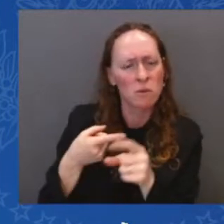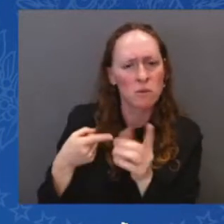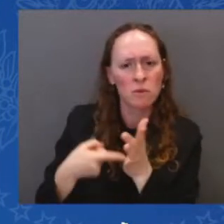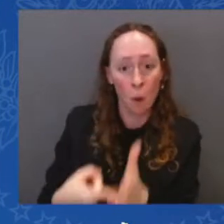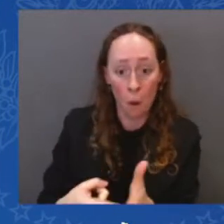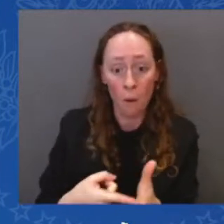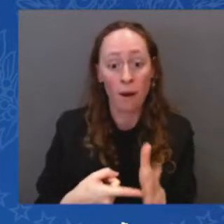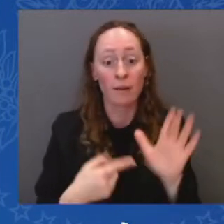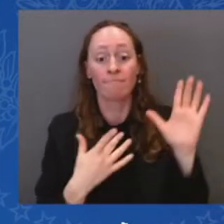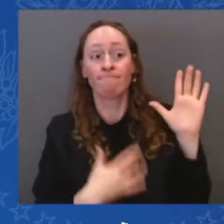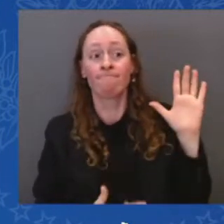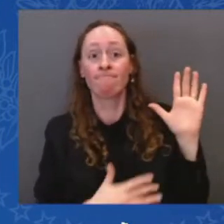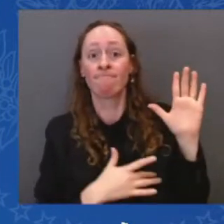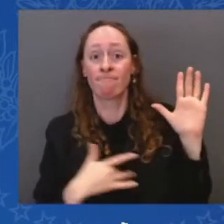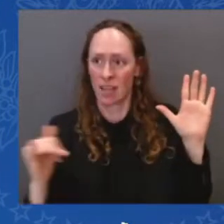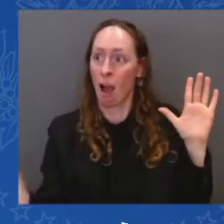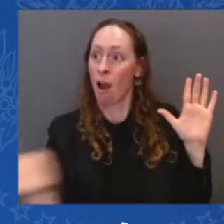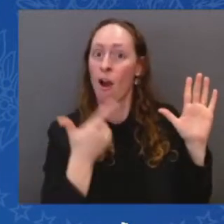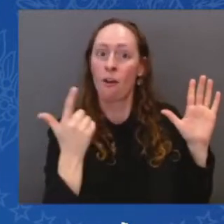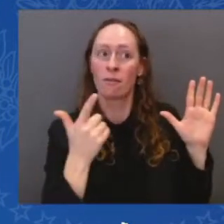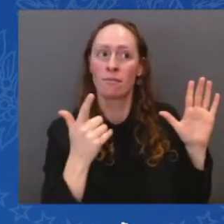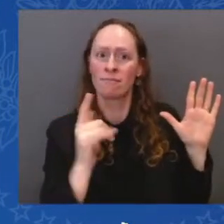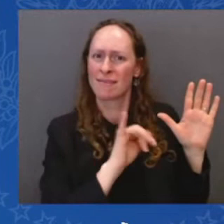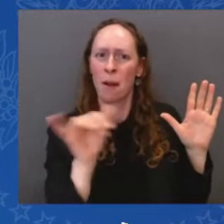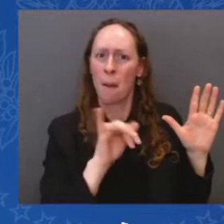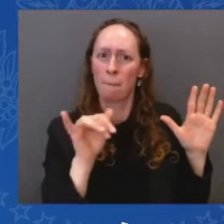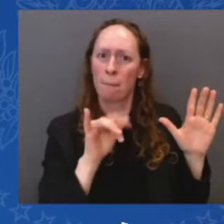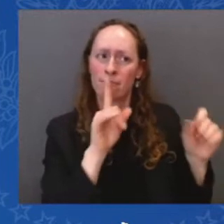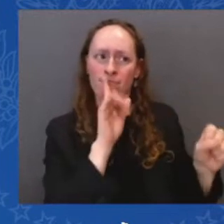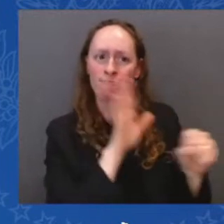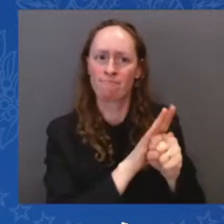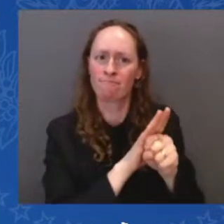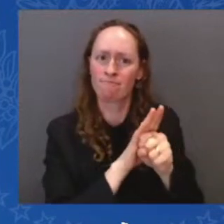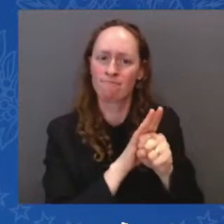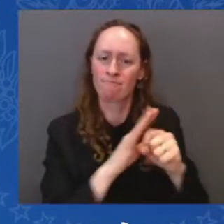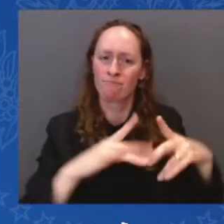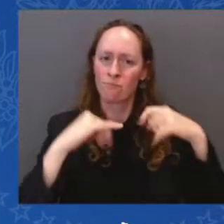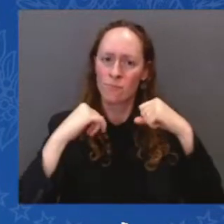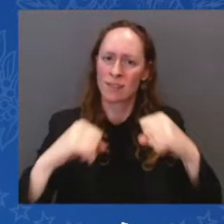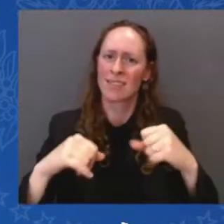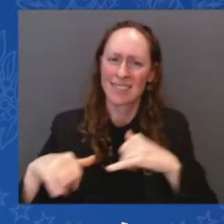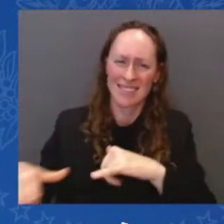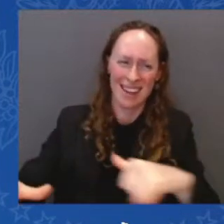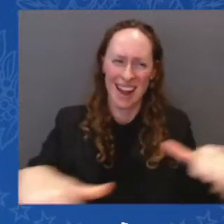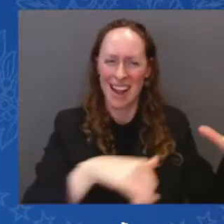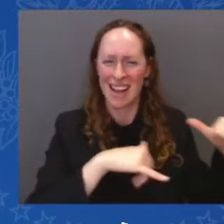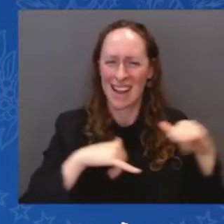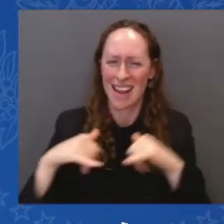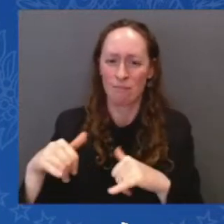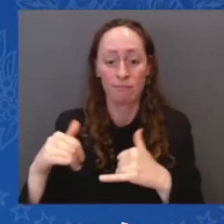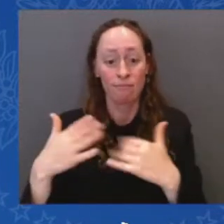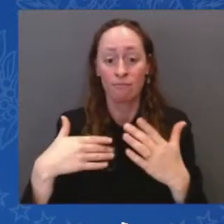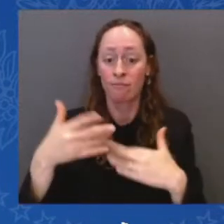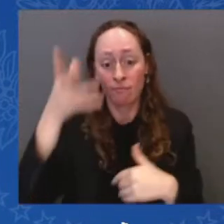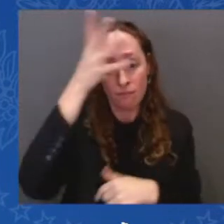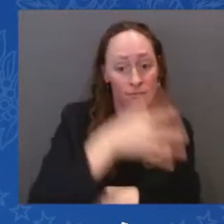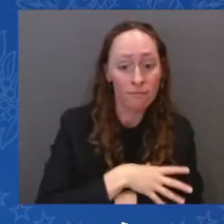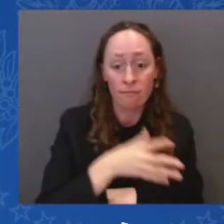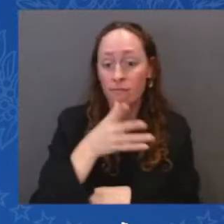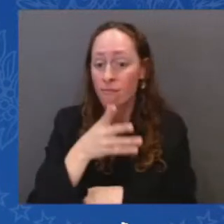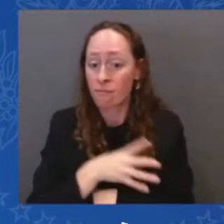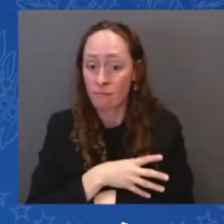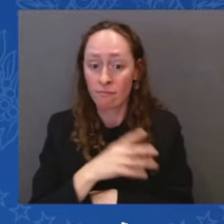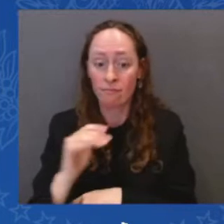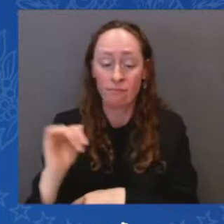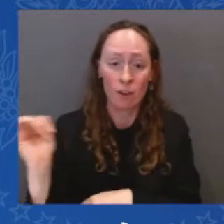of young women and men, Americans of every background and creed, have stepped forward to be part of the